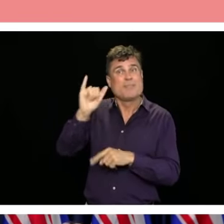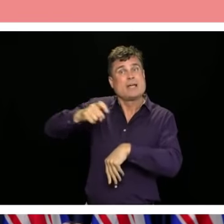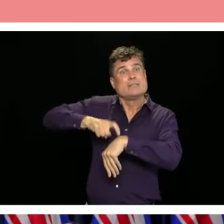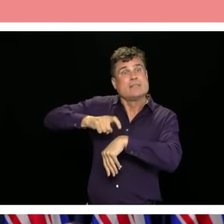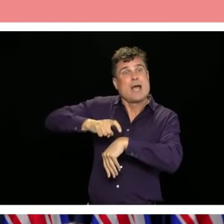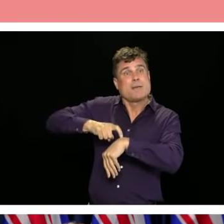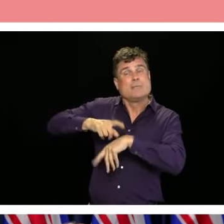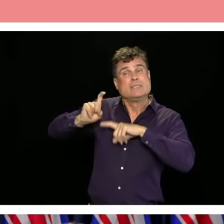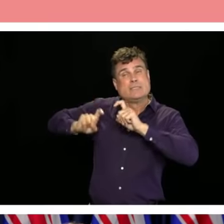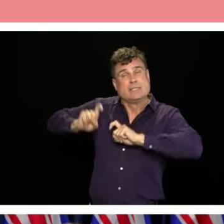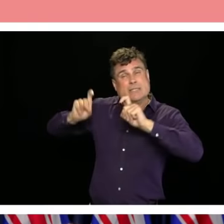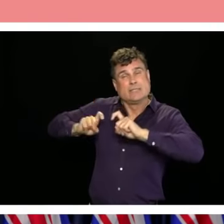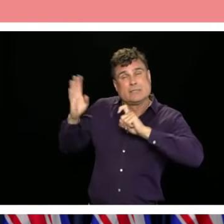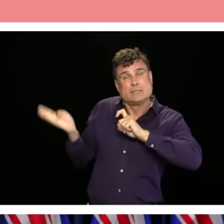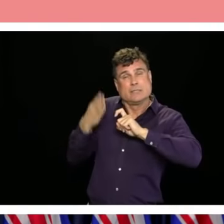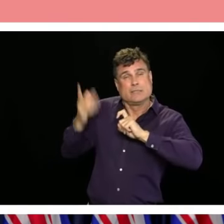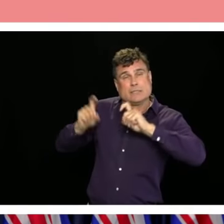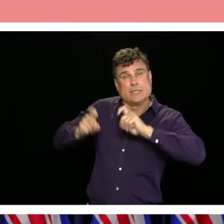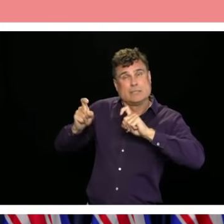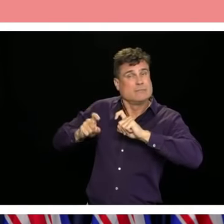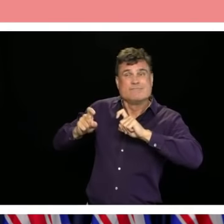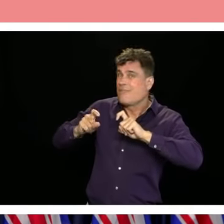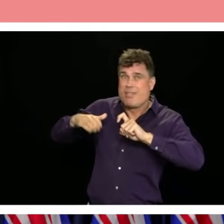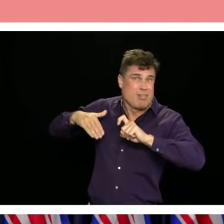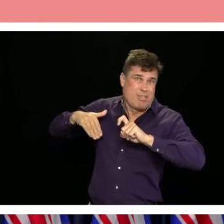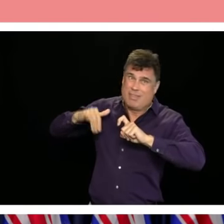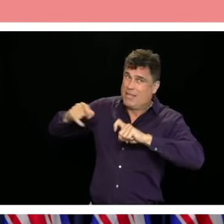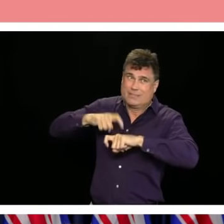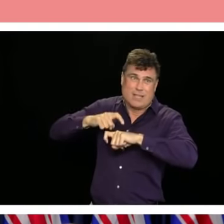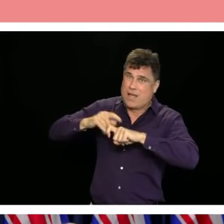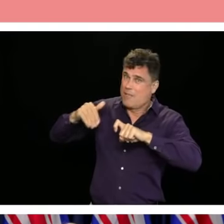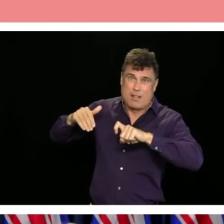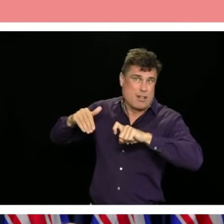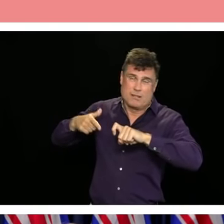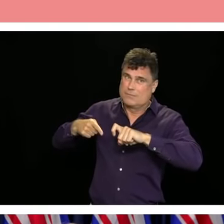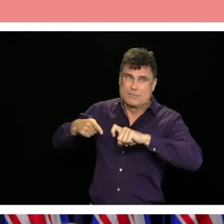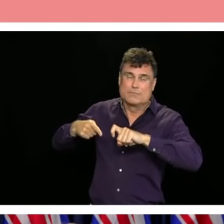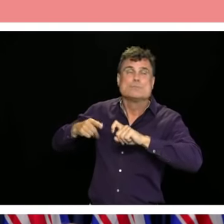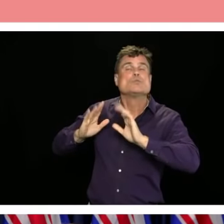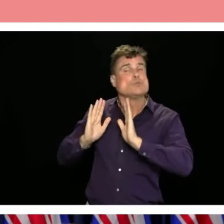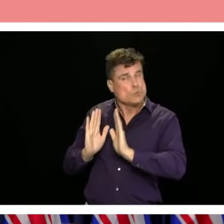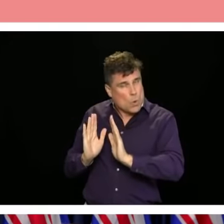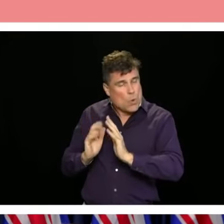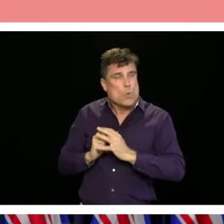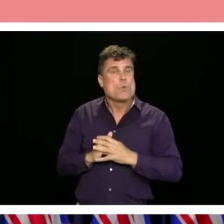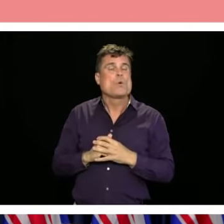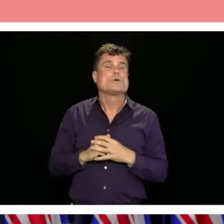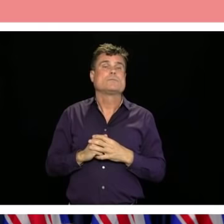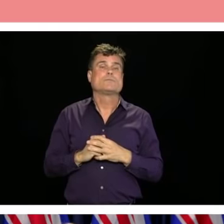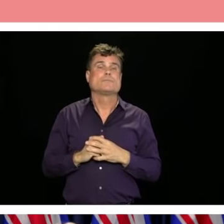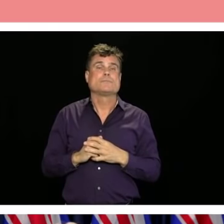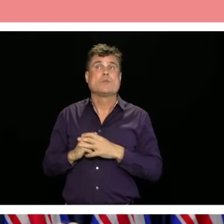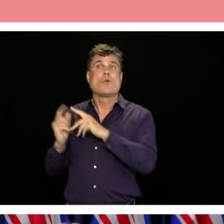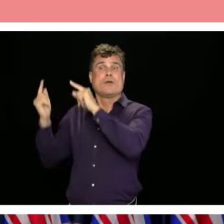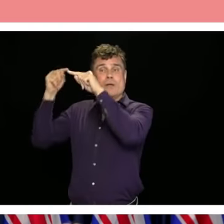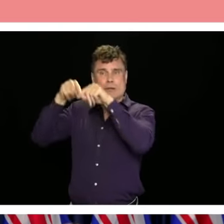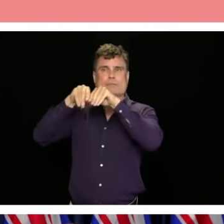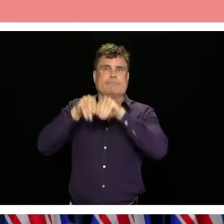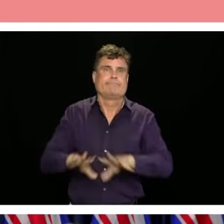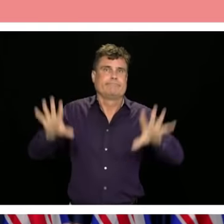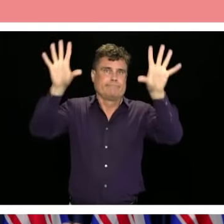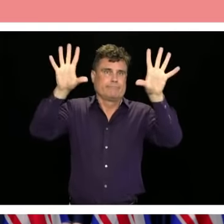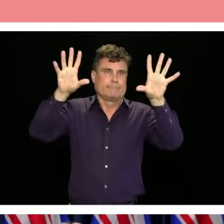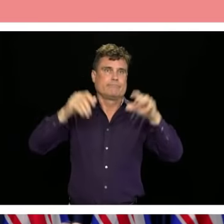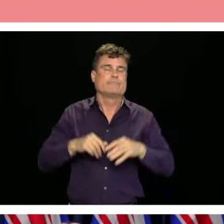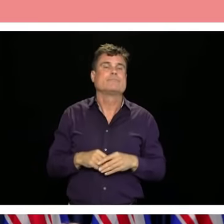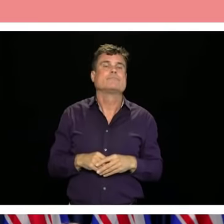province, that there were many other people who also had this illness but are not yet represented in these numbers. And part of